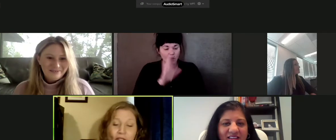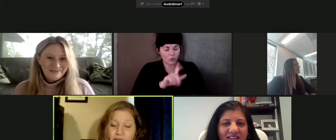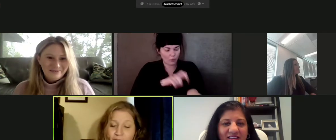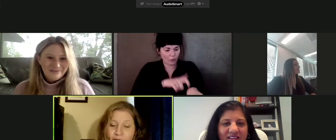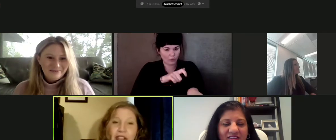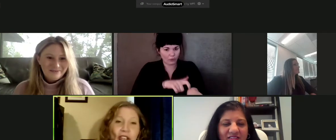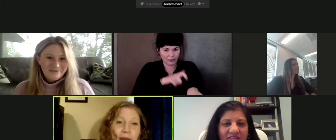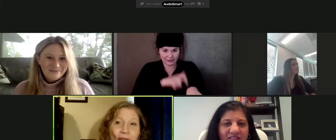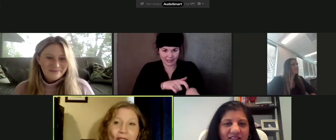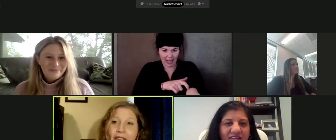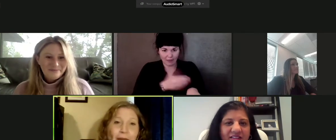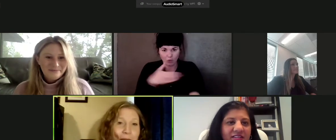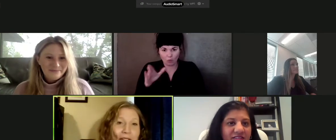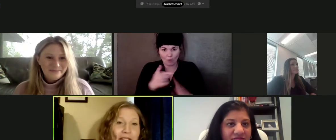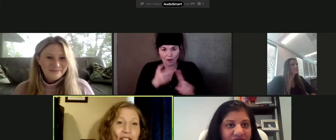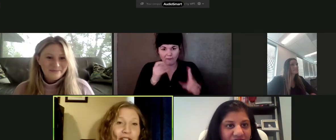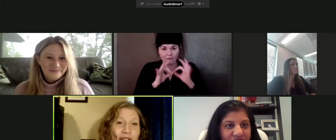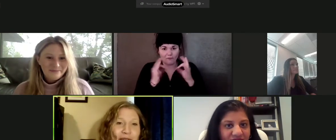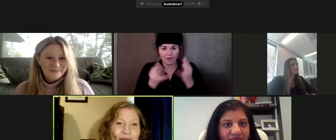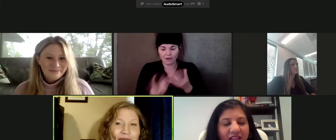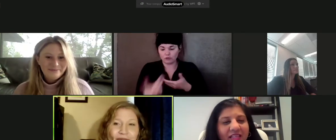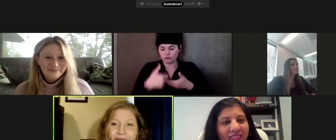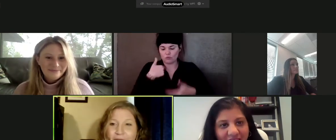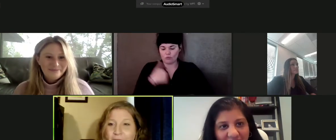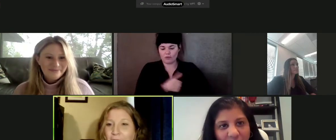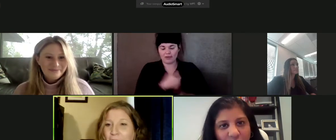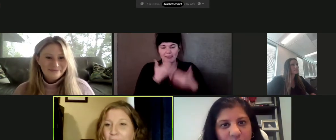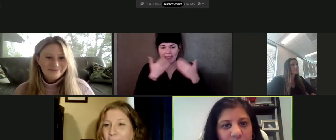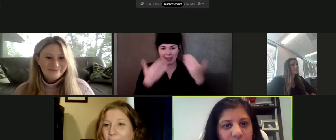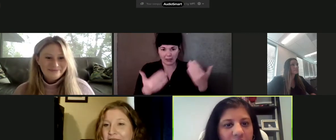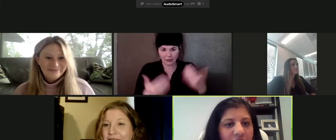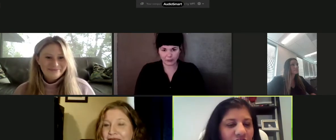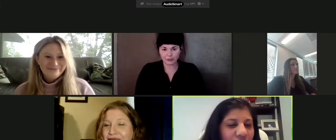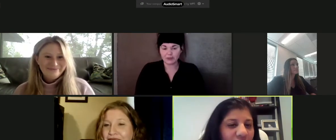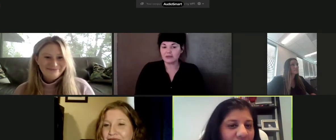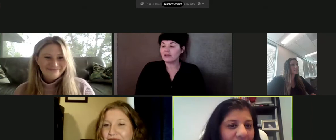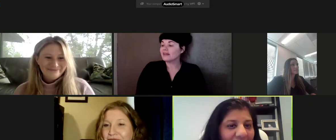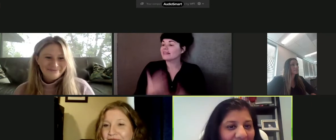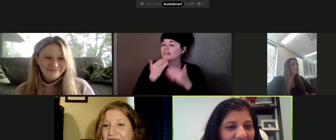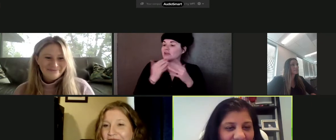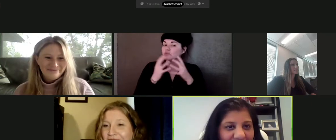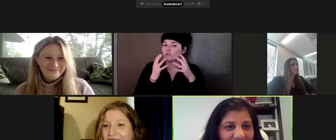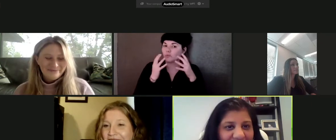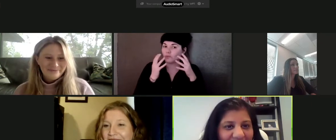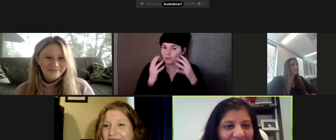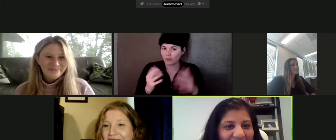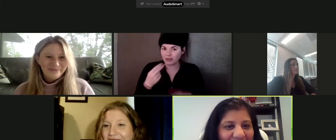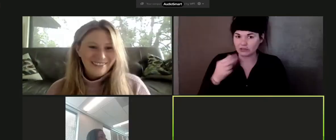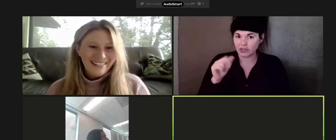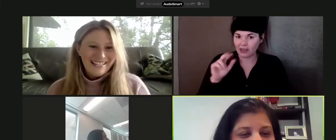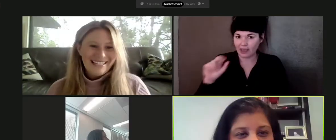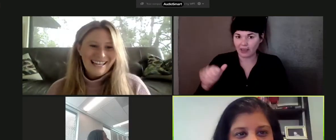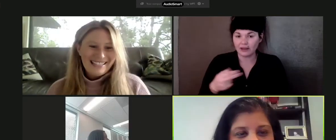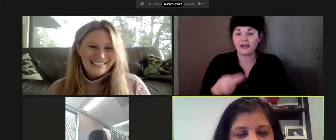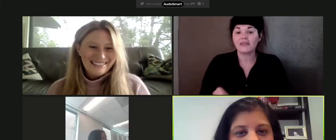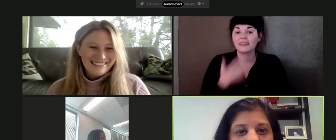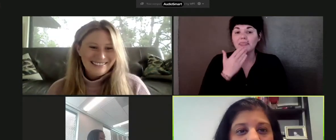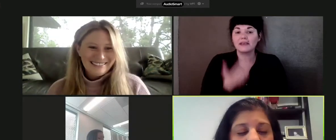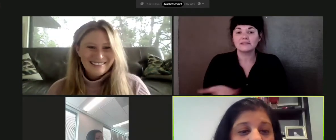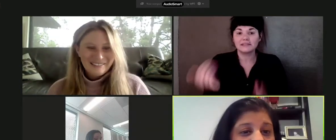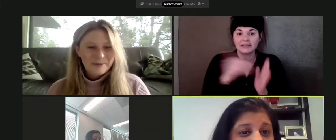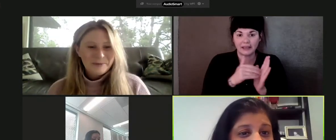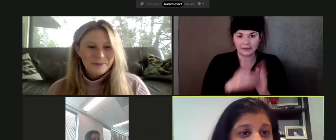appreciative of you. So Rodrigo, I'm kicking it back to you. Thank you so much. Hannah, thanks again. We're